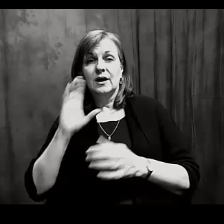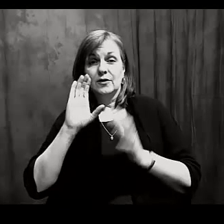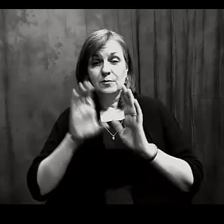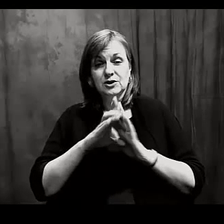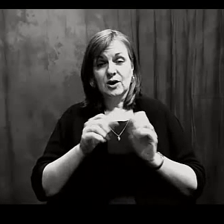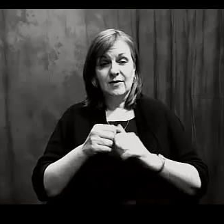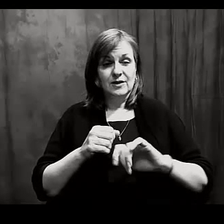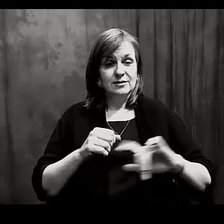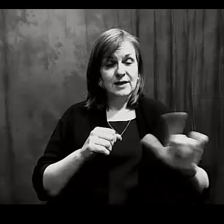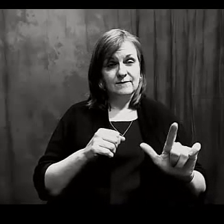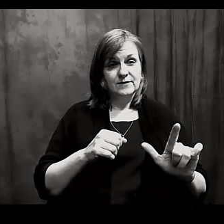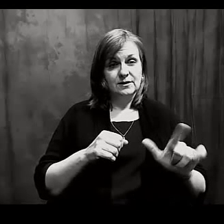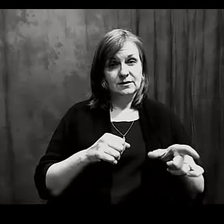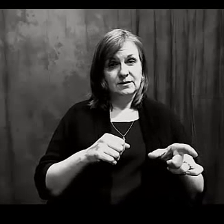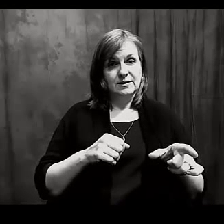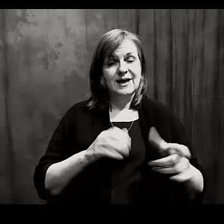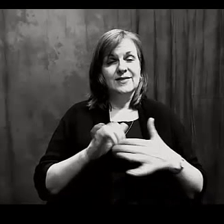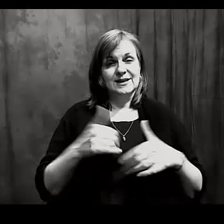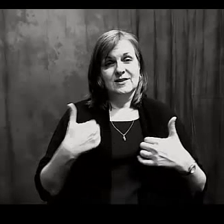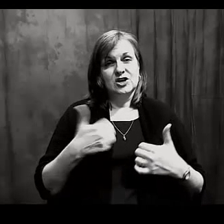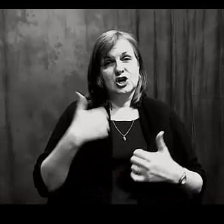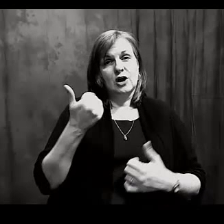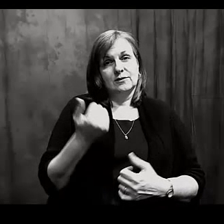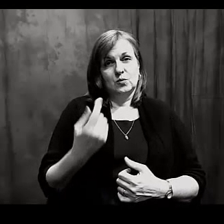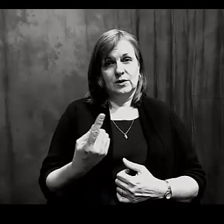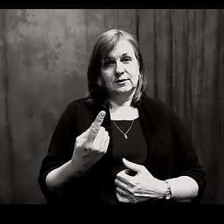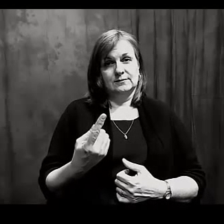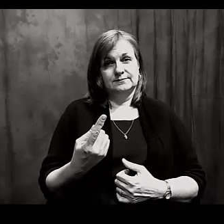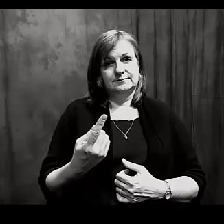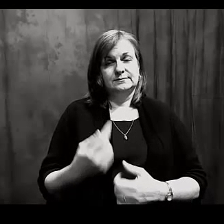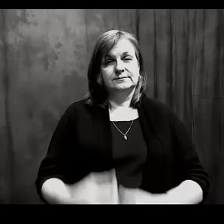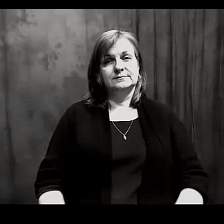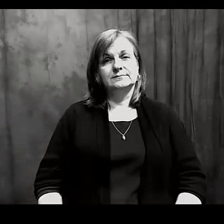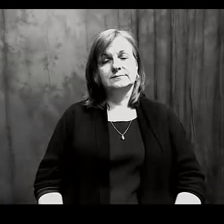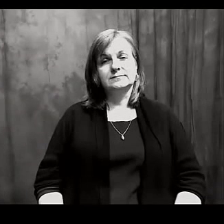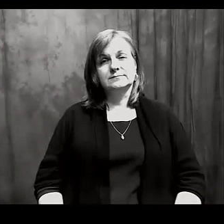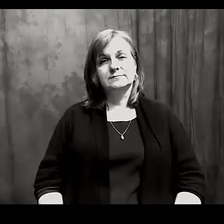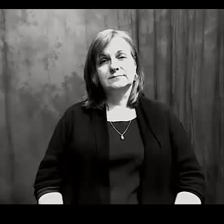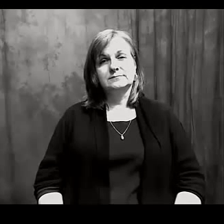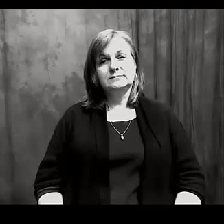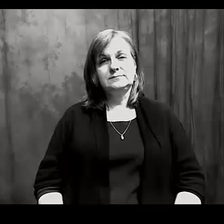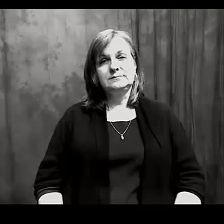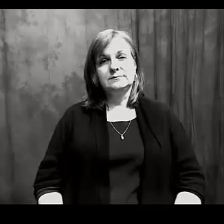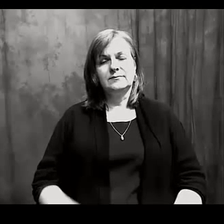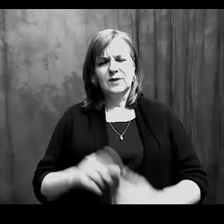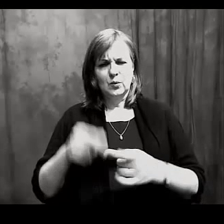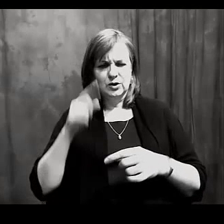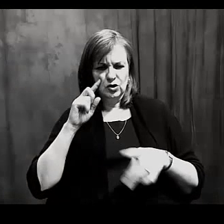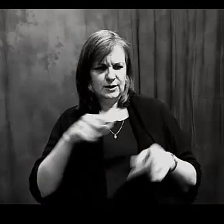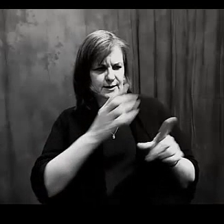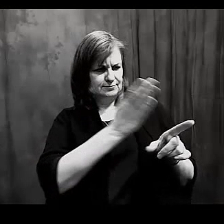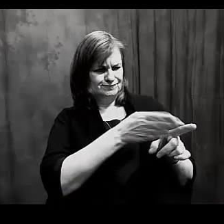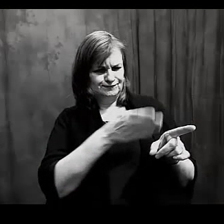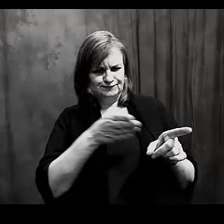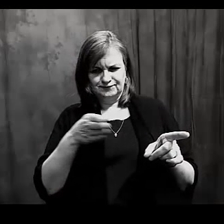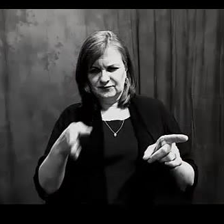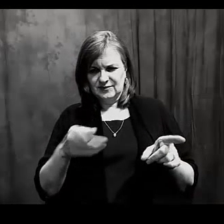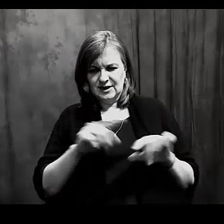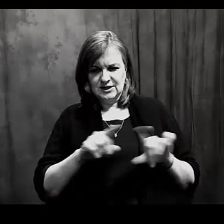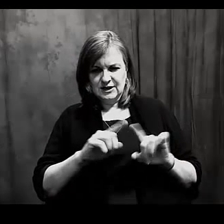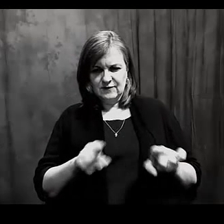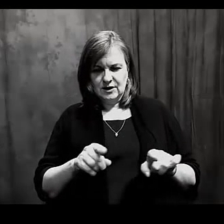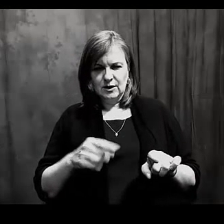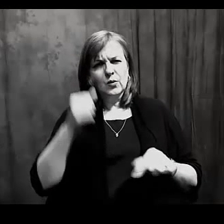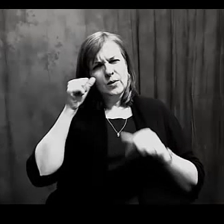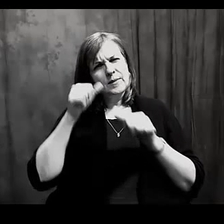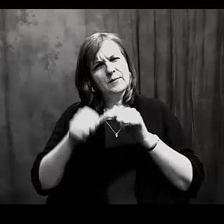And this one is evolutionarily the youngest. So when we look at these, we've mentioned